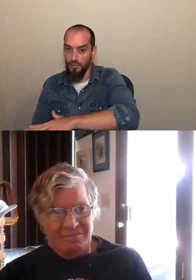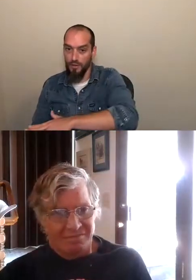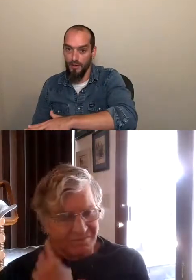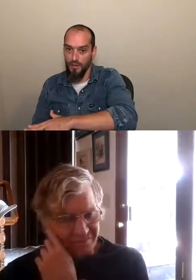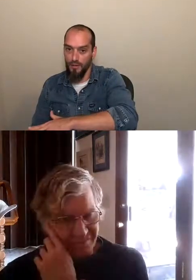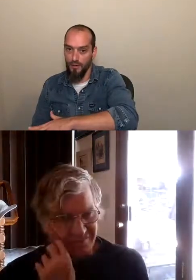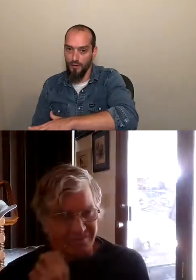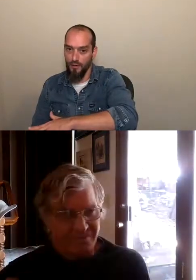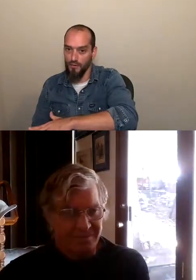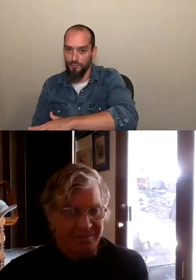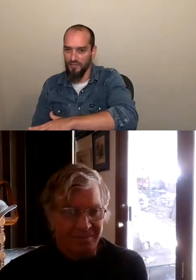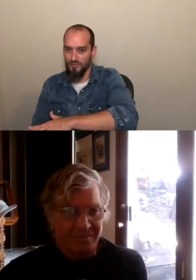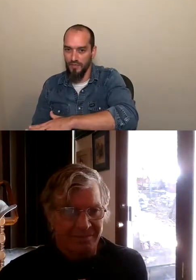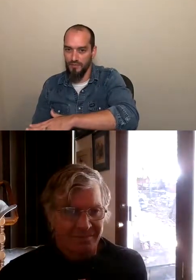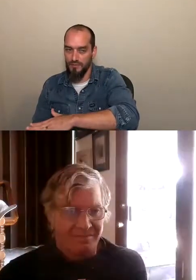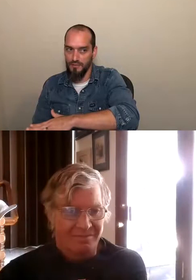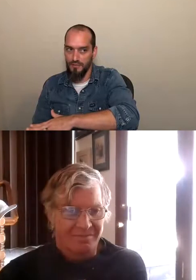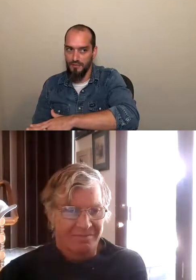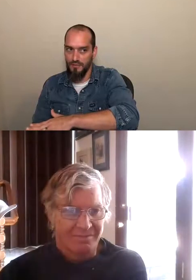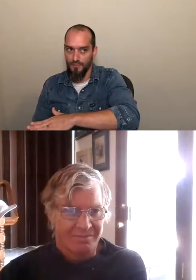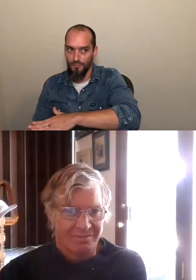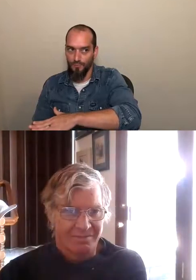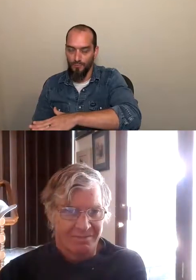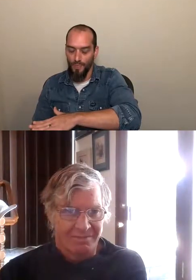the carpeting where there's plenty of dust.